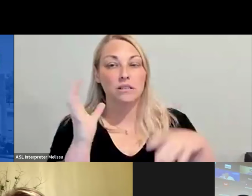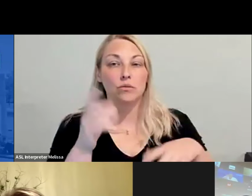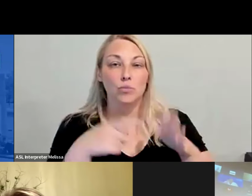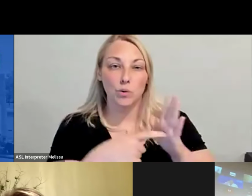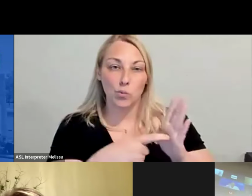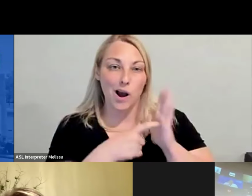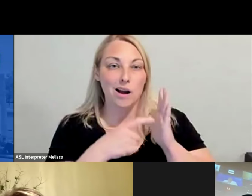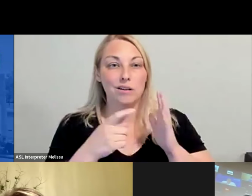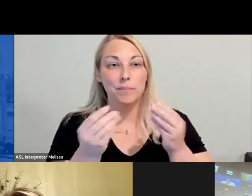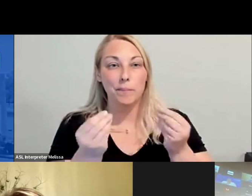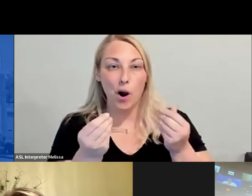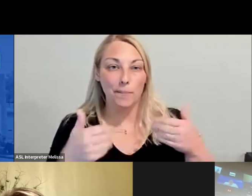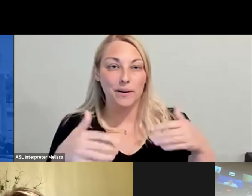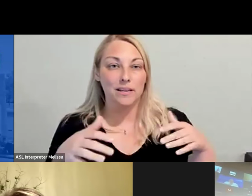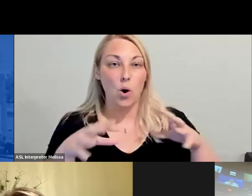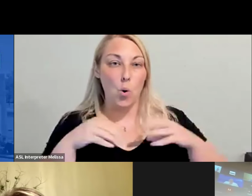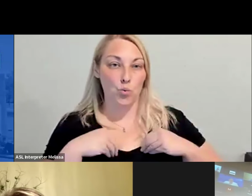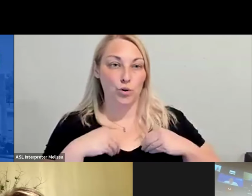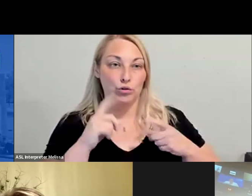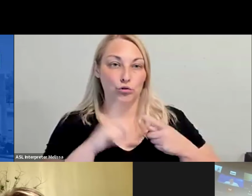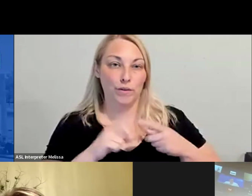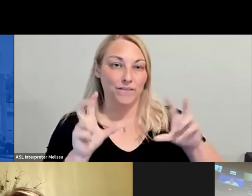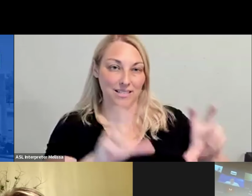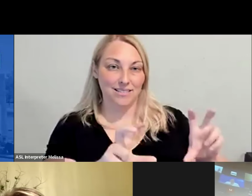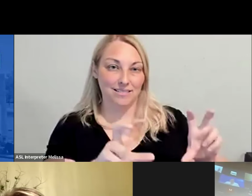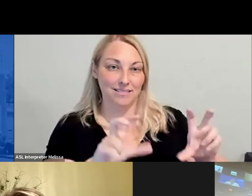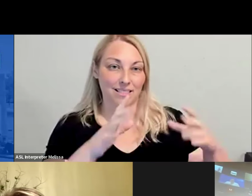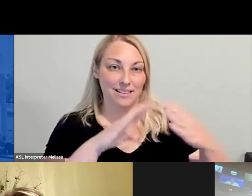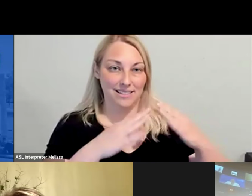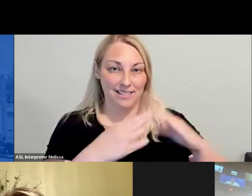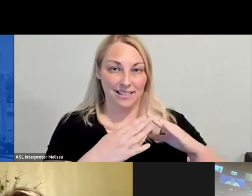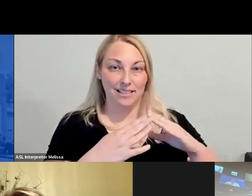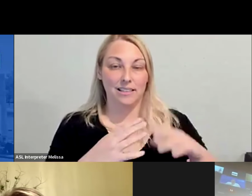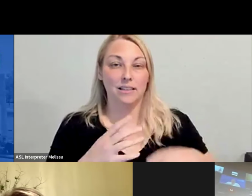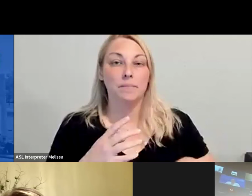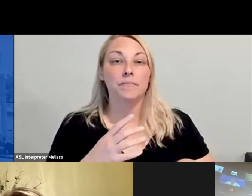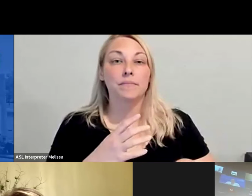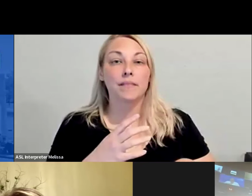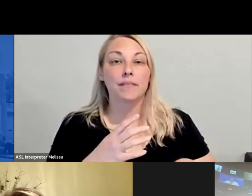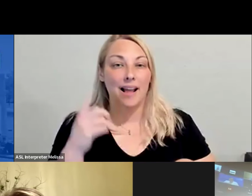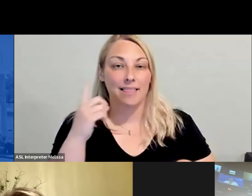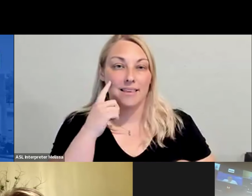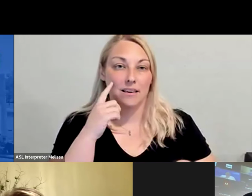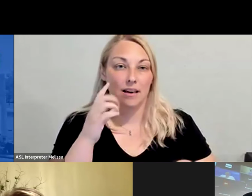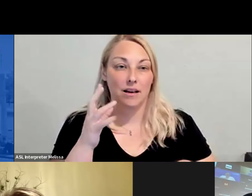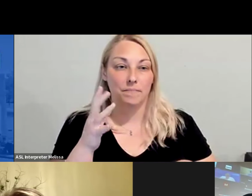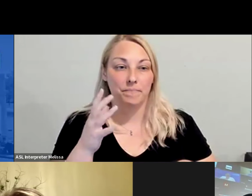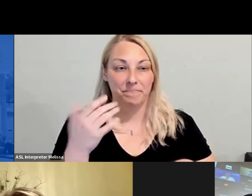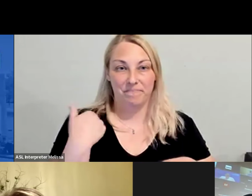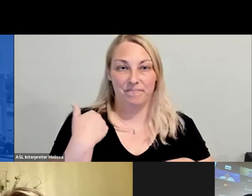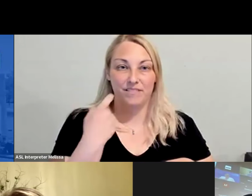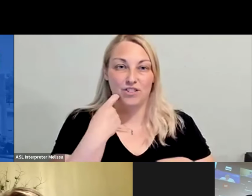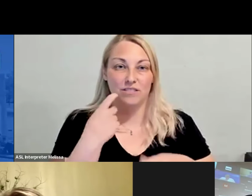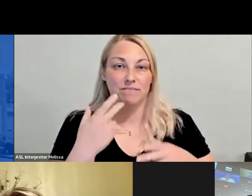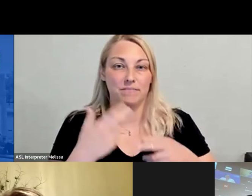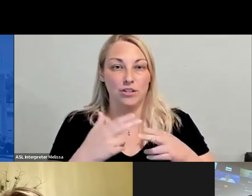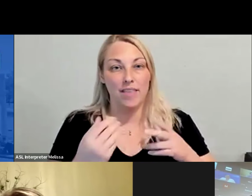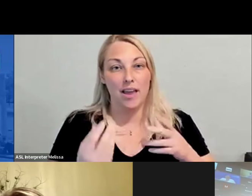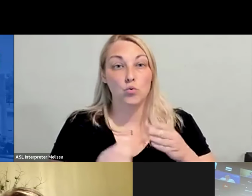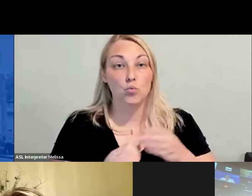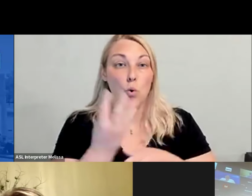city. I think, Miss Nina Albert talked about, growth being, not an option, but a